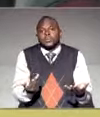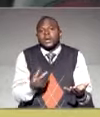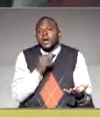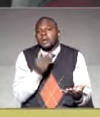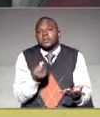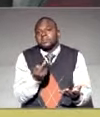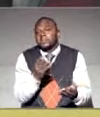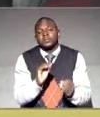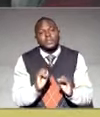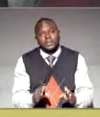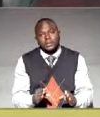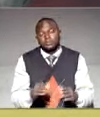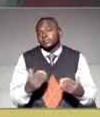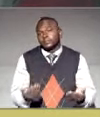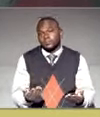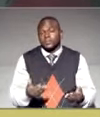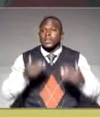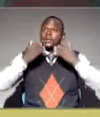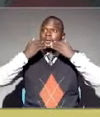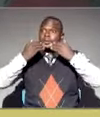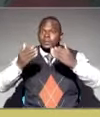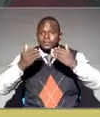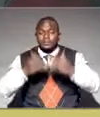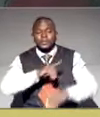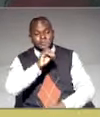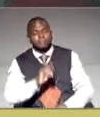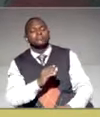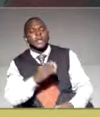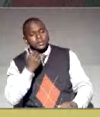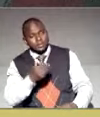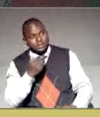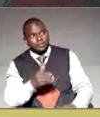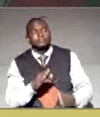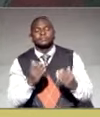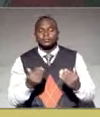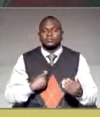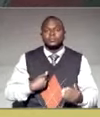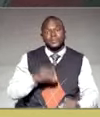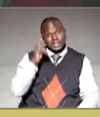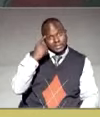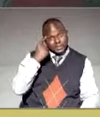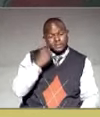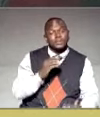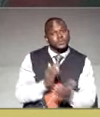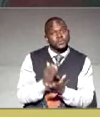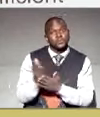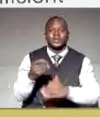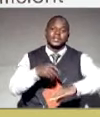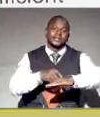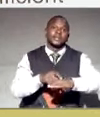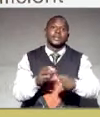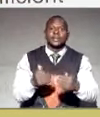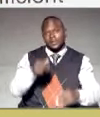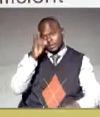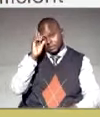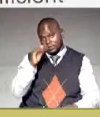money? Thank you very much for that question. I think your question has come at the right time. You remember